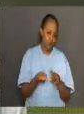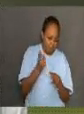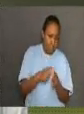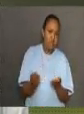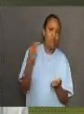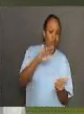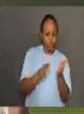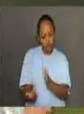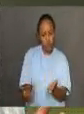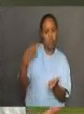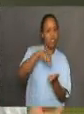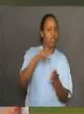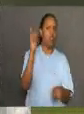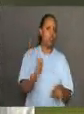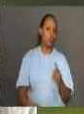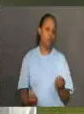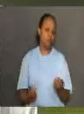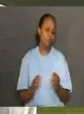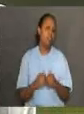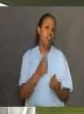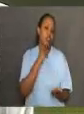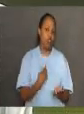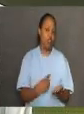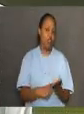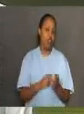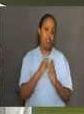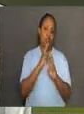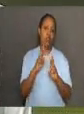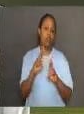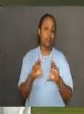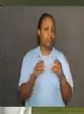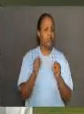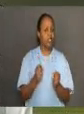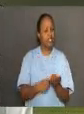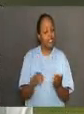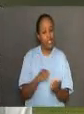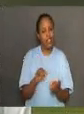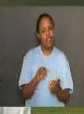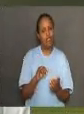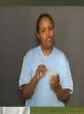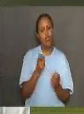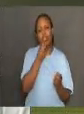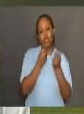life. How do we respond to such terrible crimes?